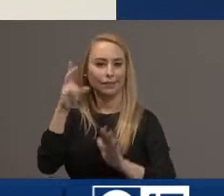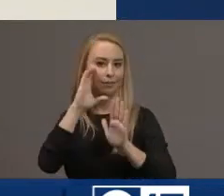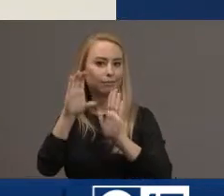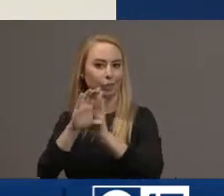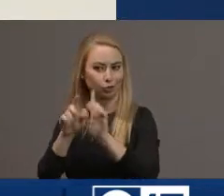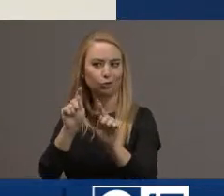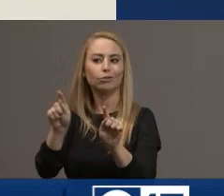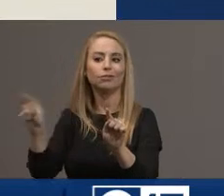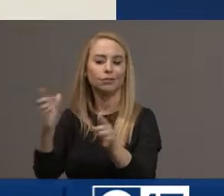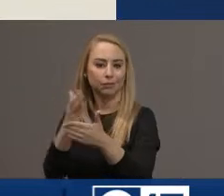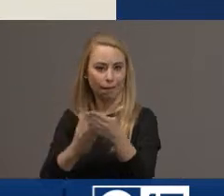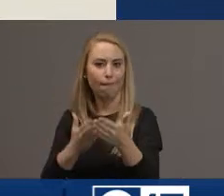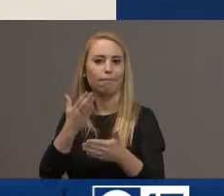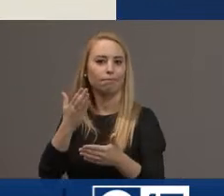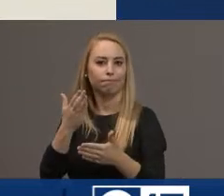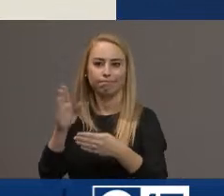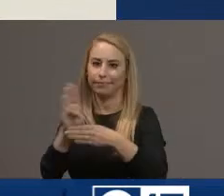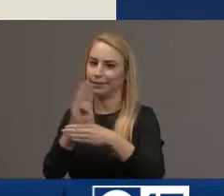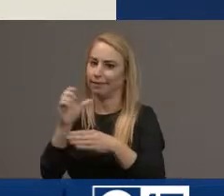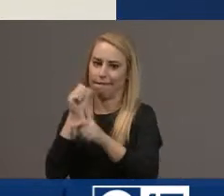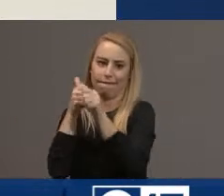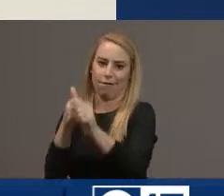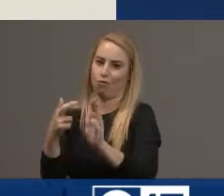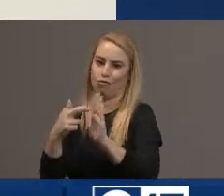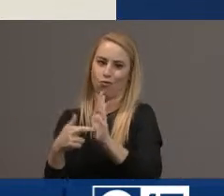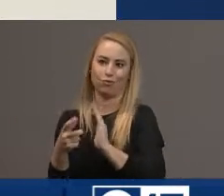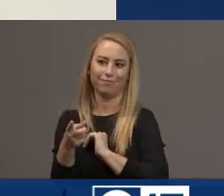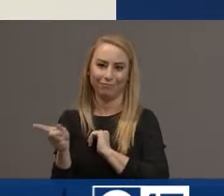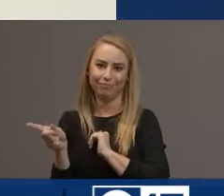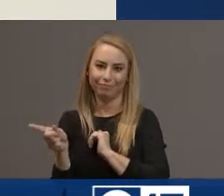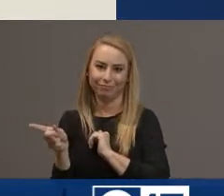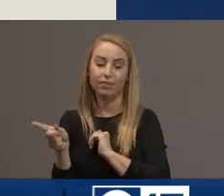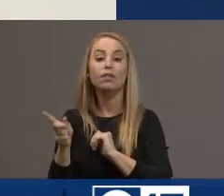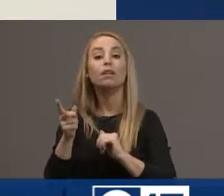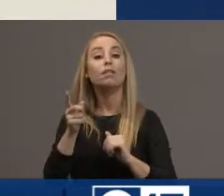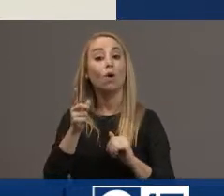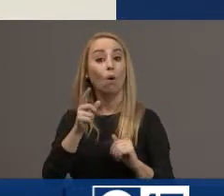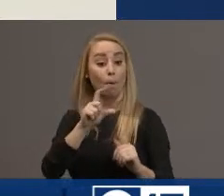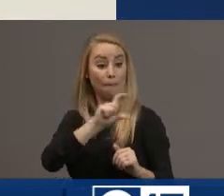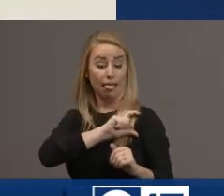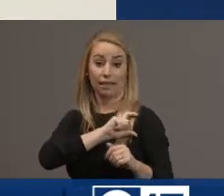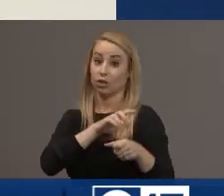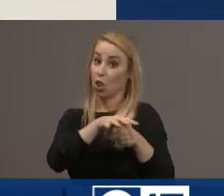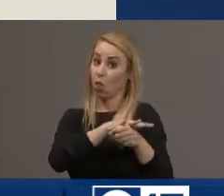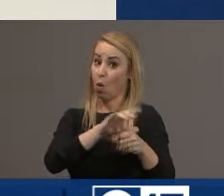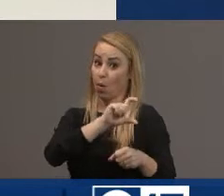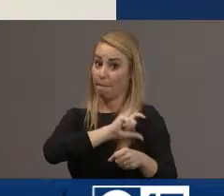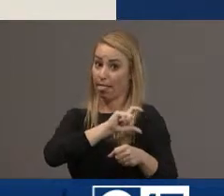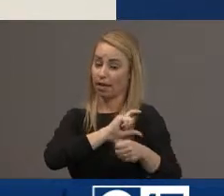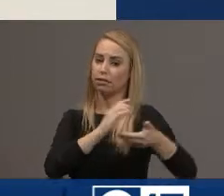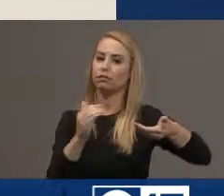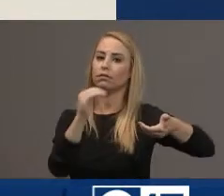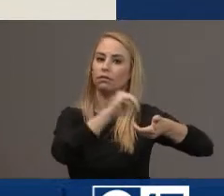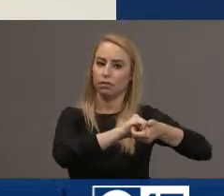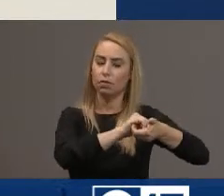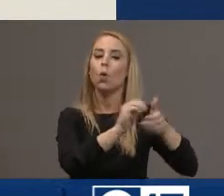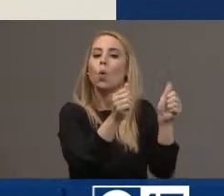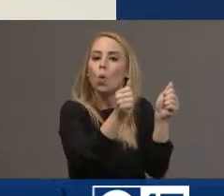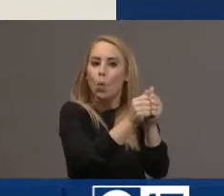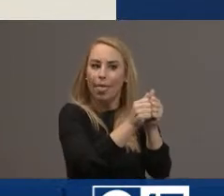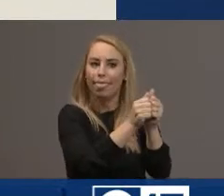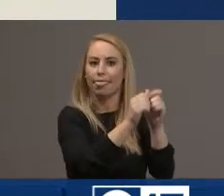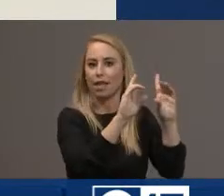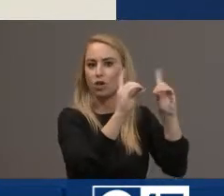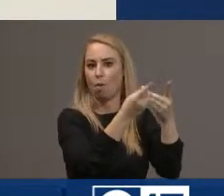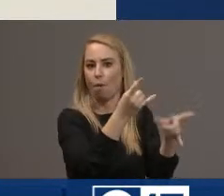of these bad actors. And this is a combination of local authorities working with the Department